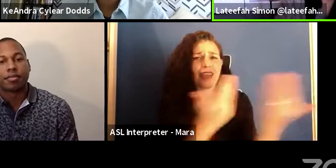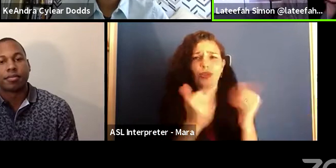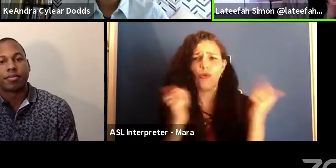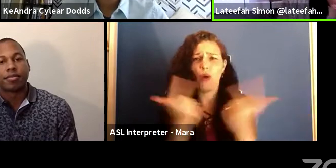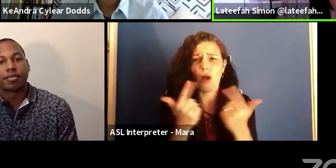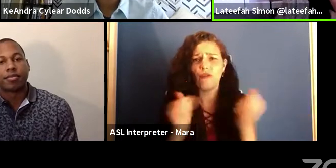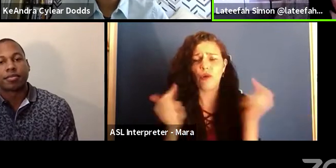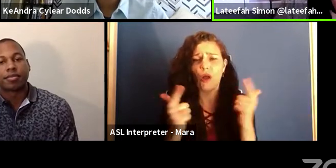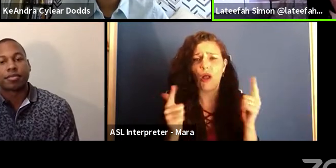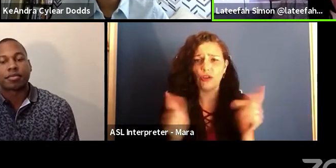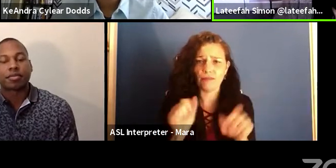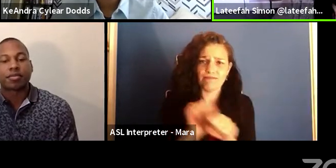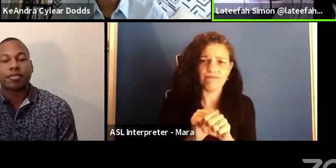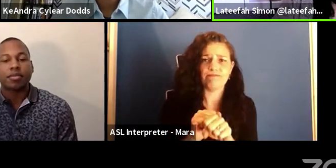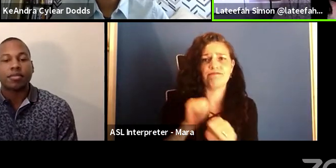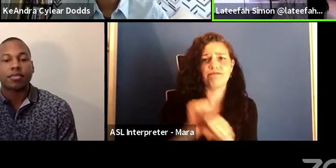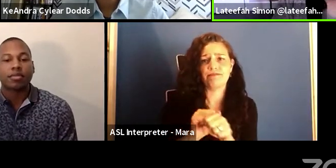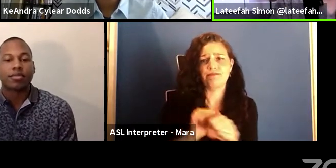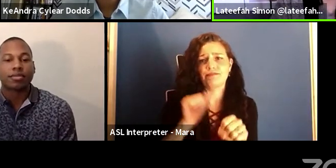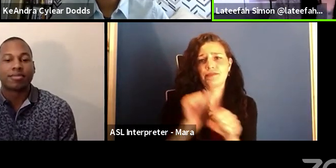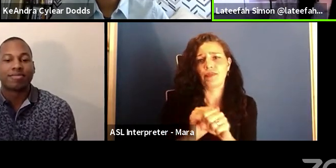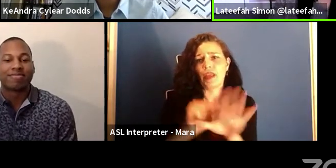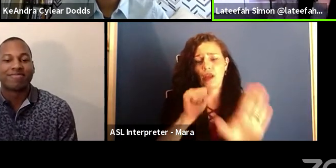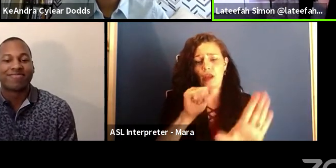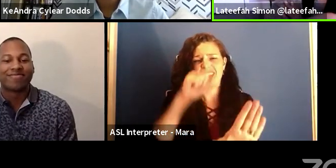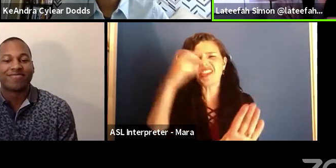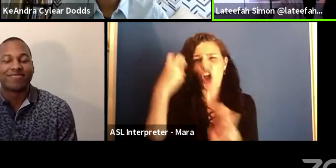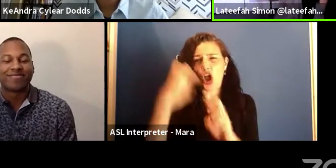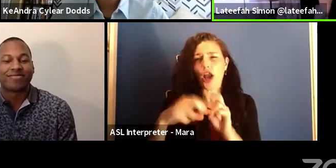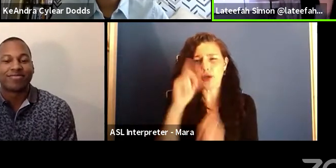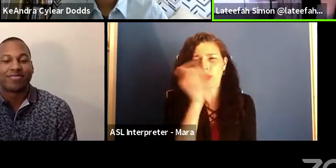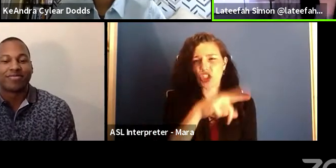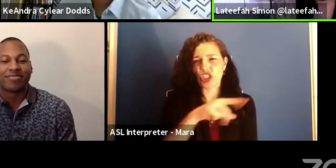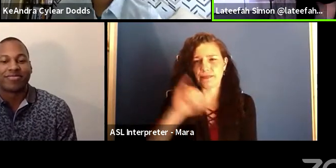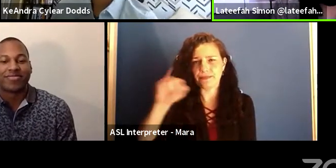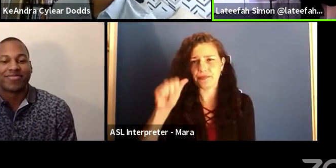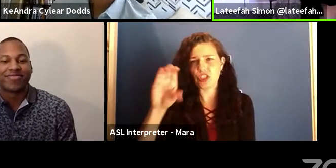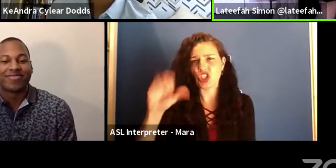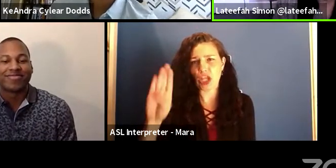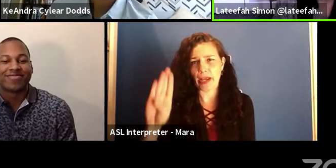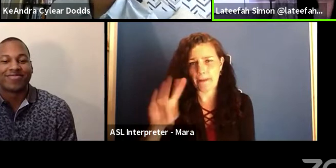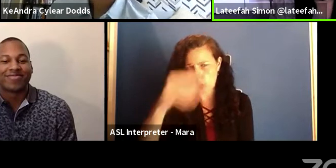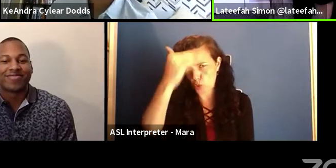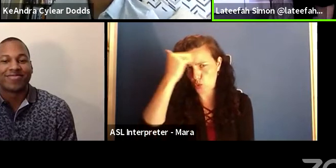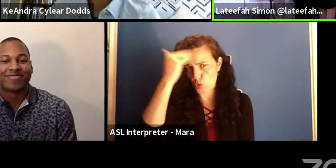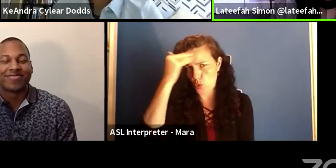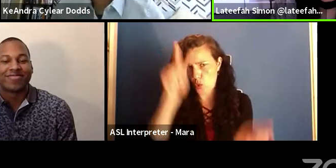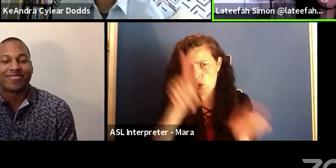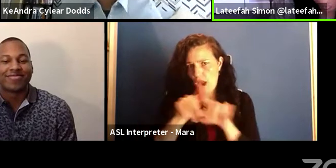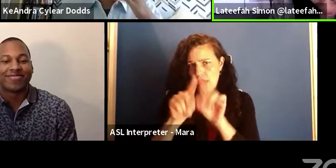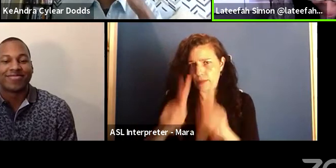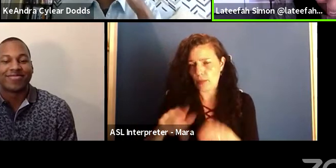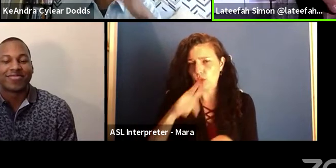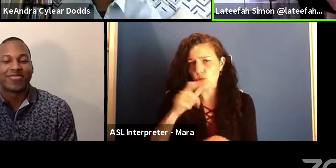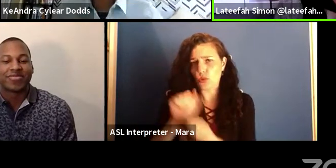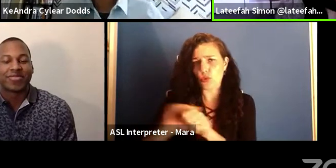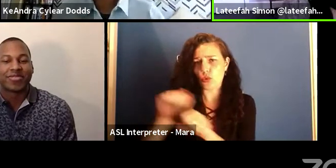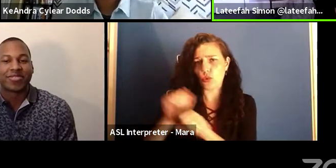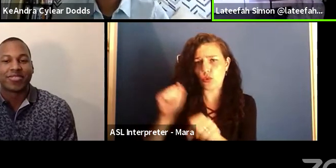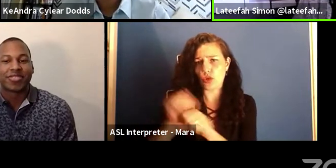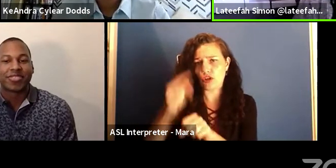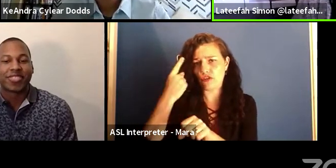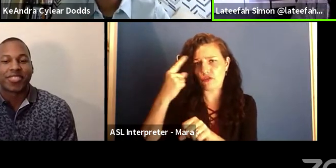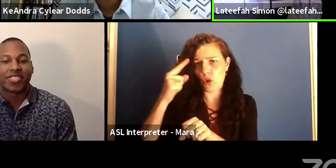know, this question is a hard one, Jacob, because, you know, as someone who's, you know, worked for an elected